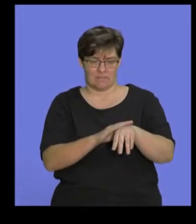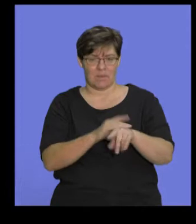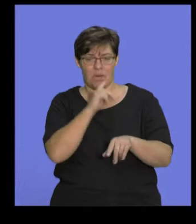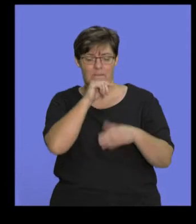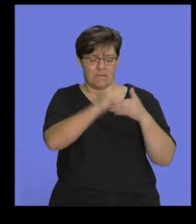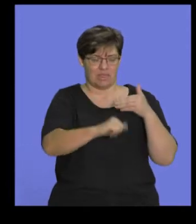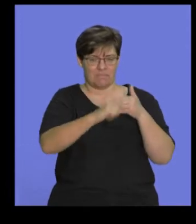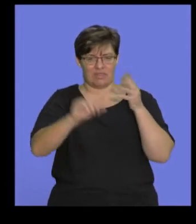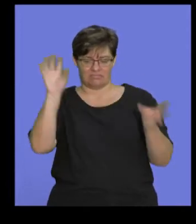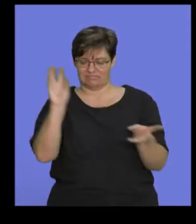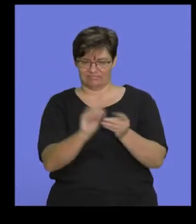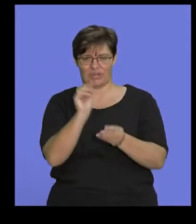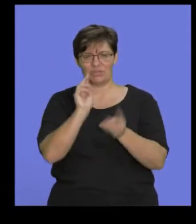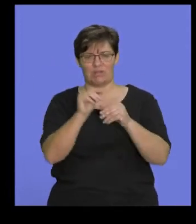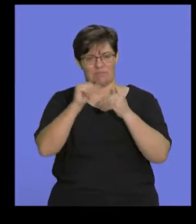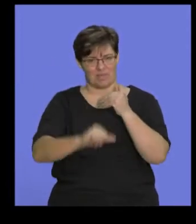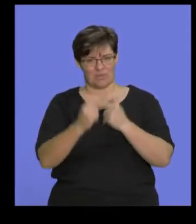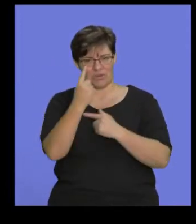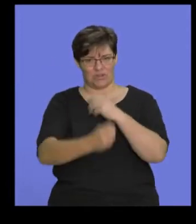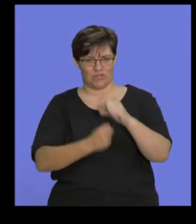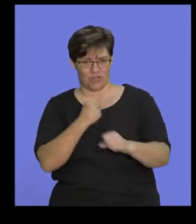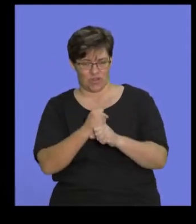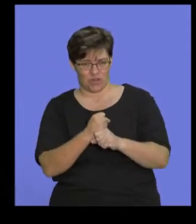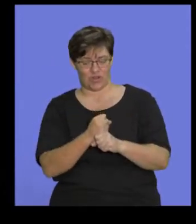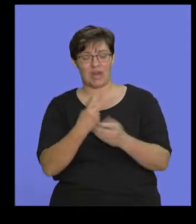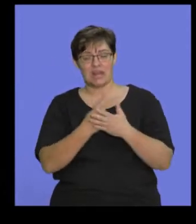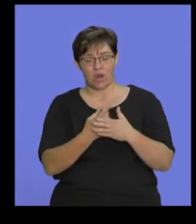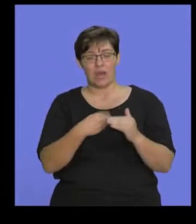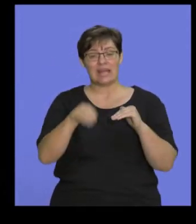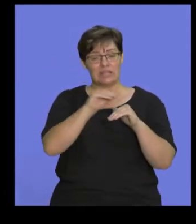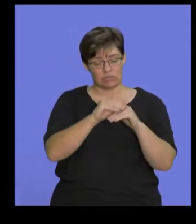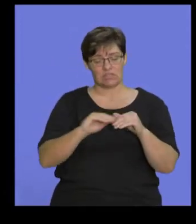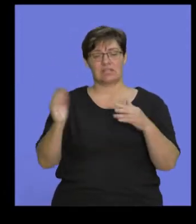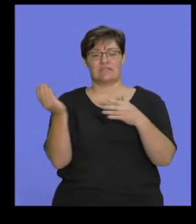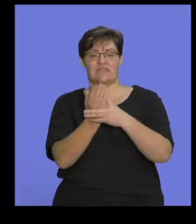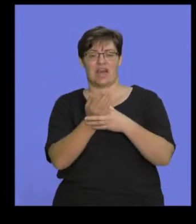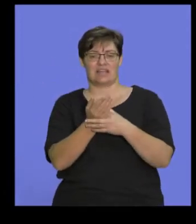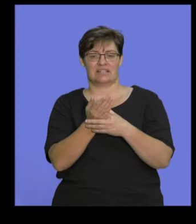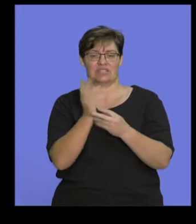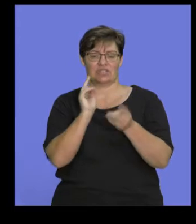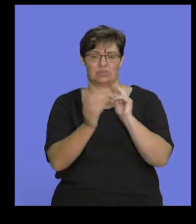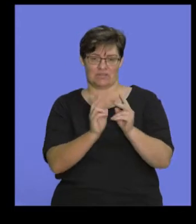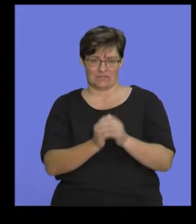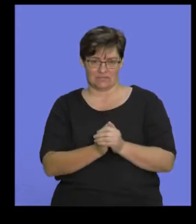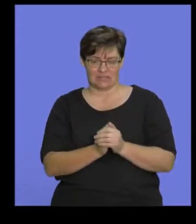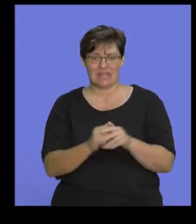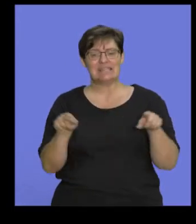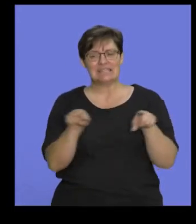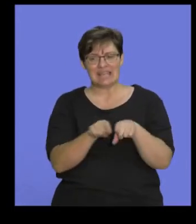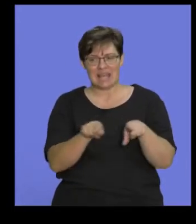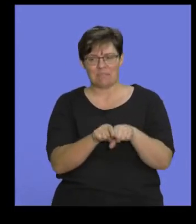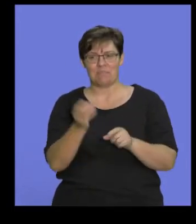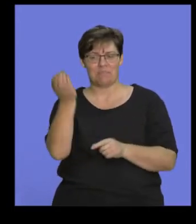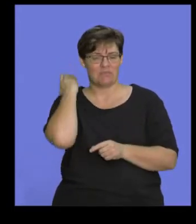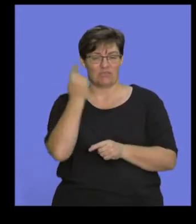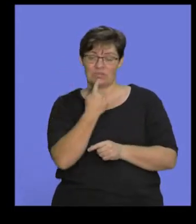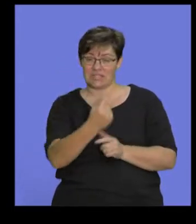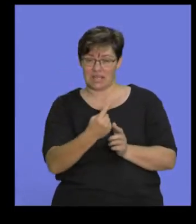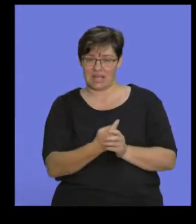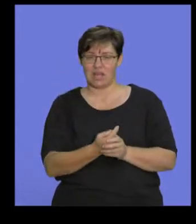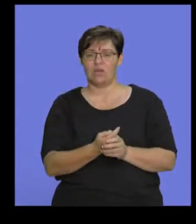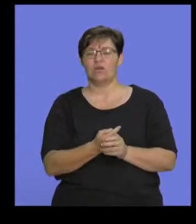year, and then the interest is divided into 12 parts. So as I said with the previous one, remember